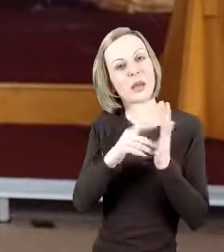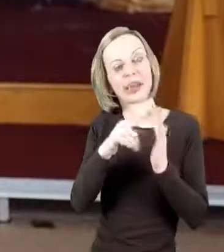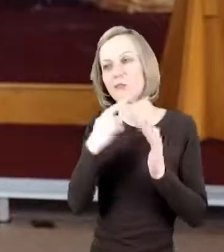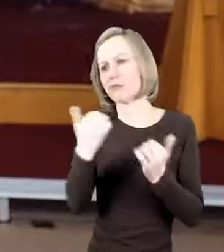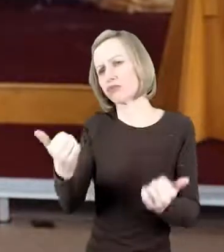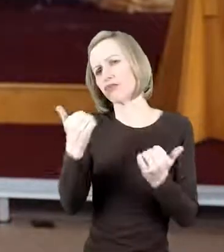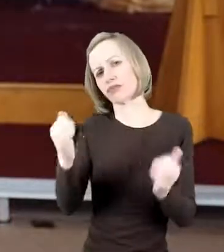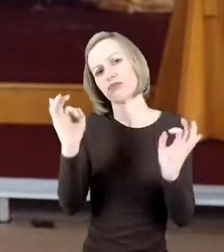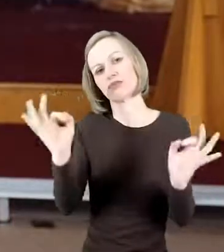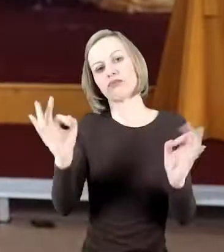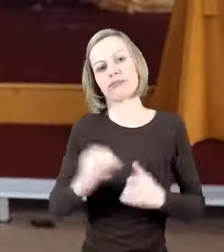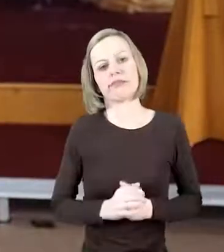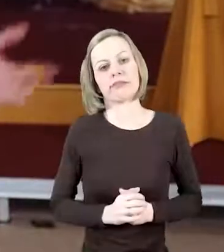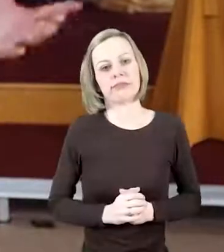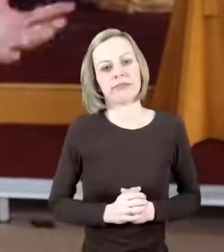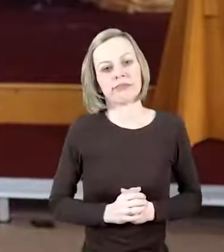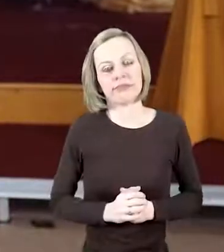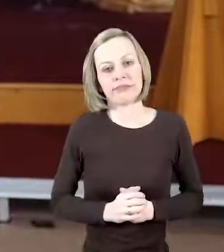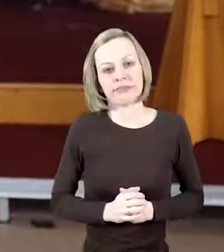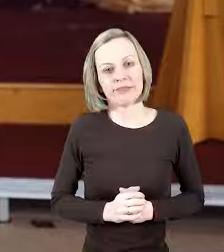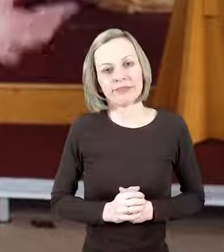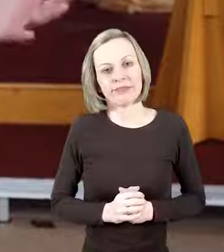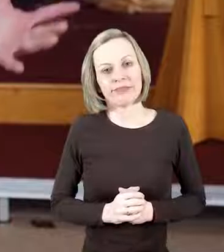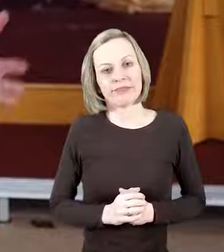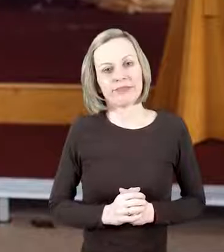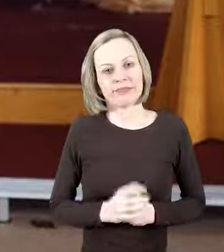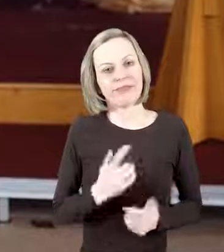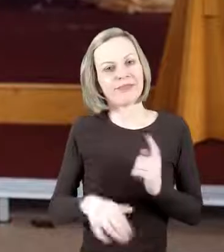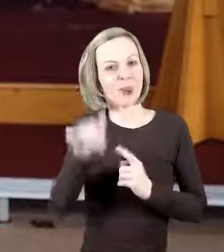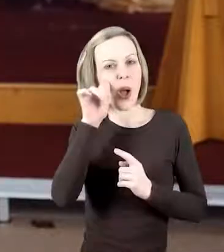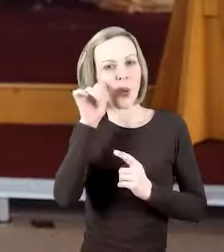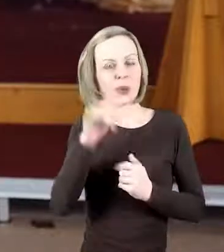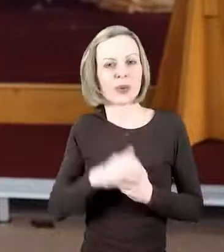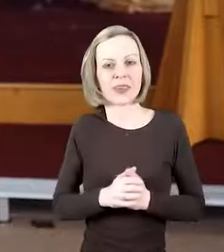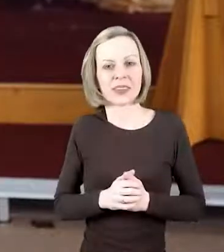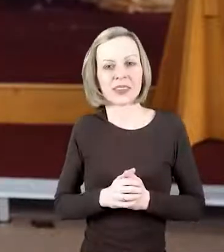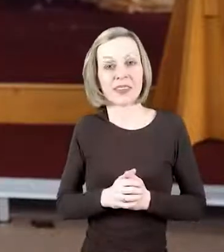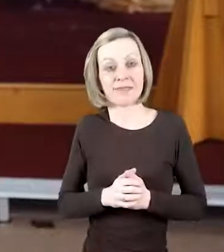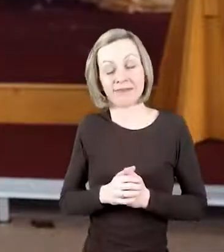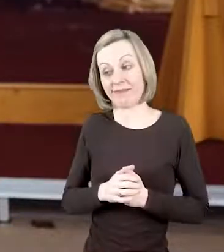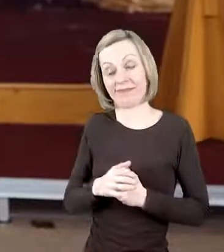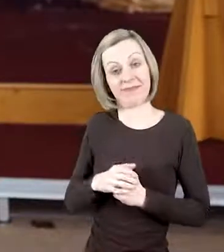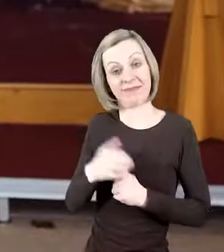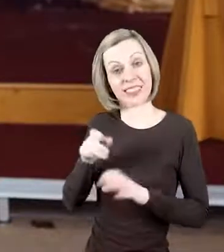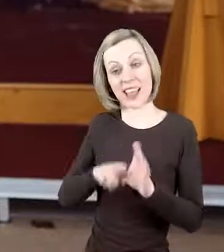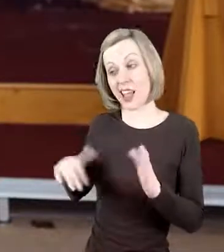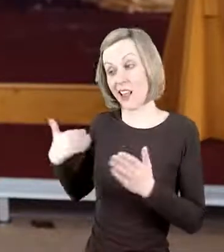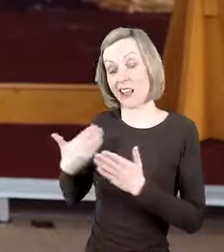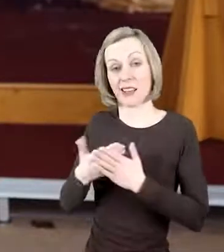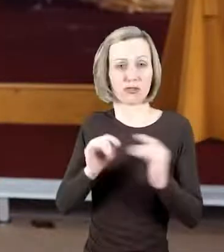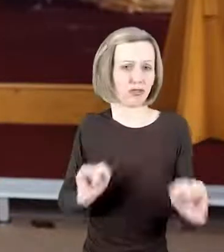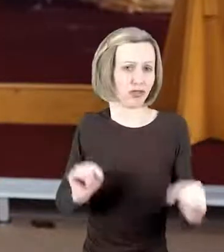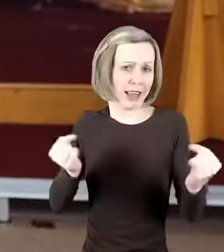so helpful. Now, as we know, as we've already said, this year has been so